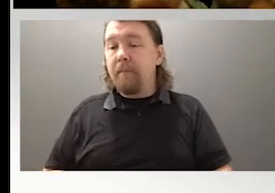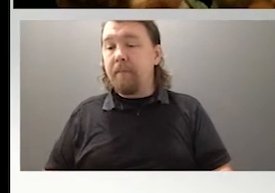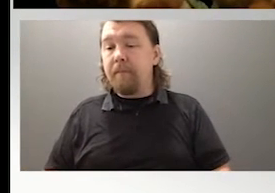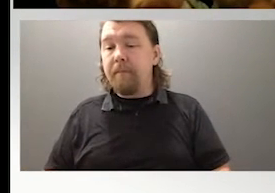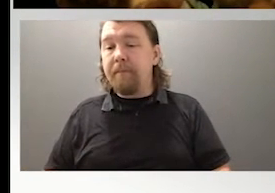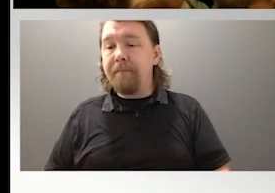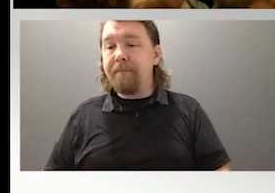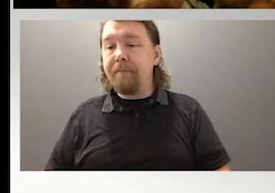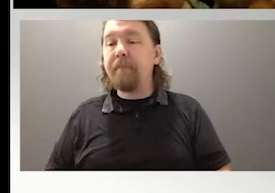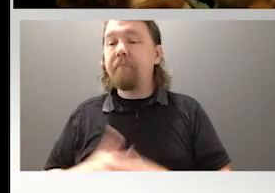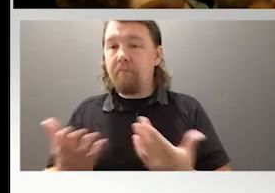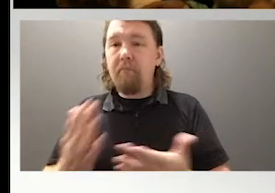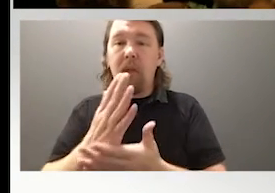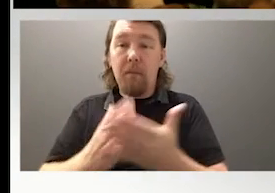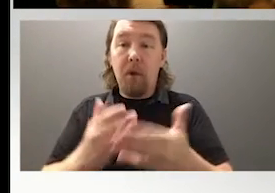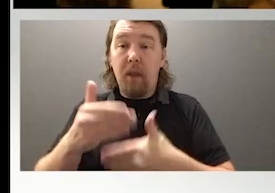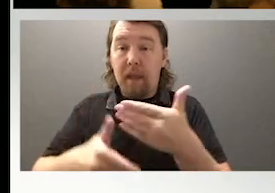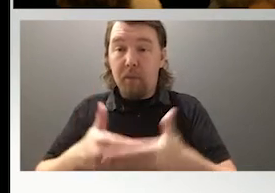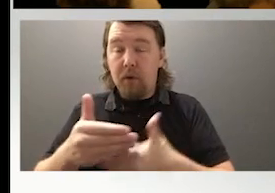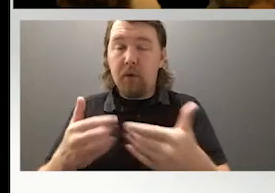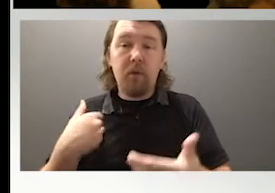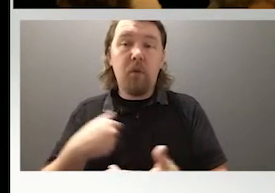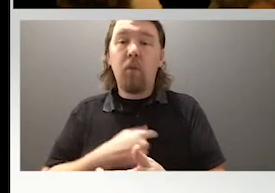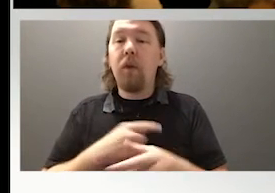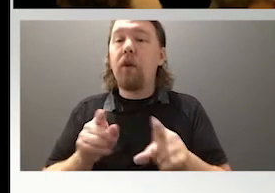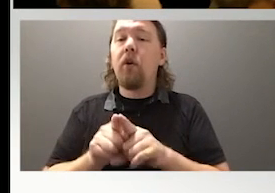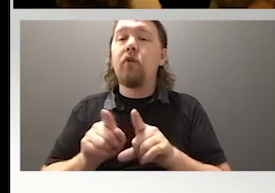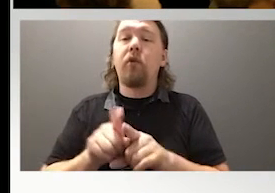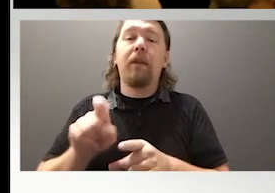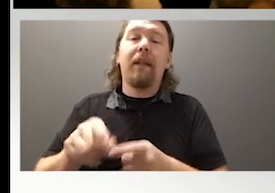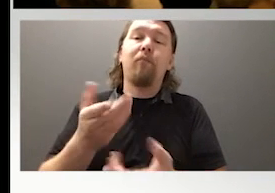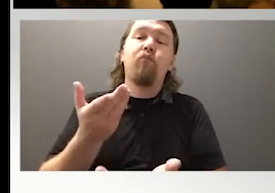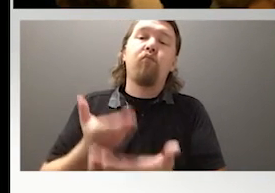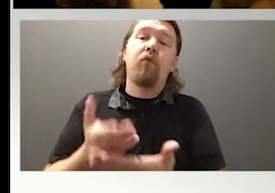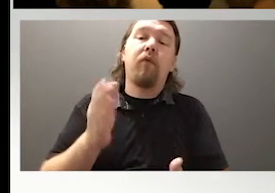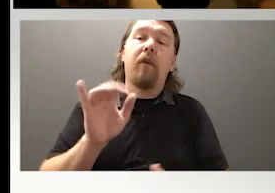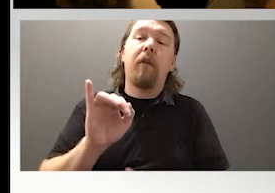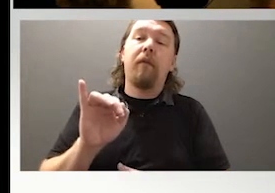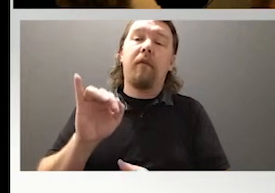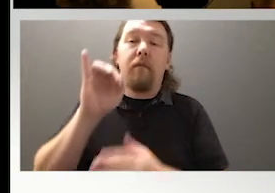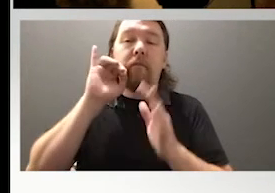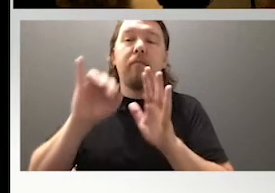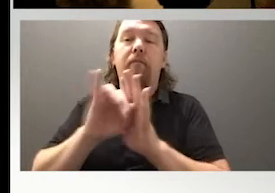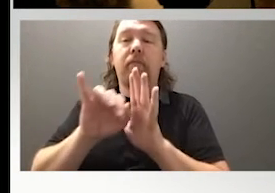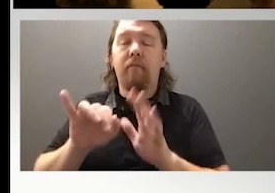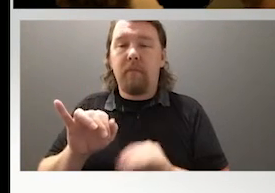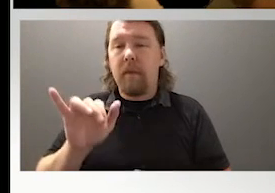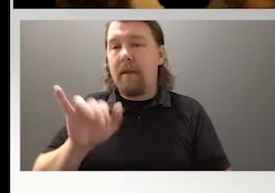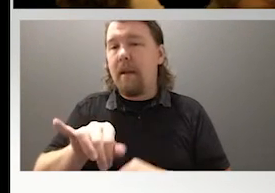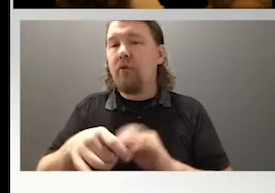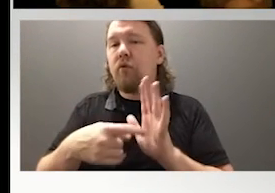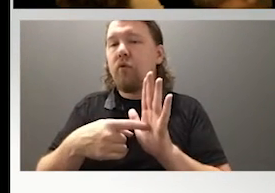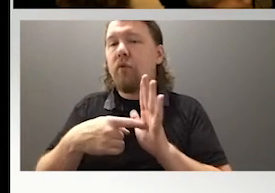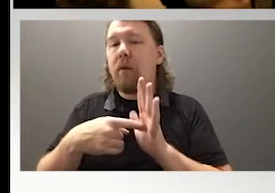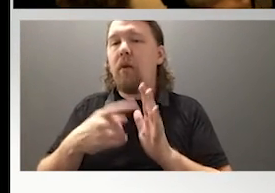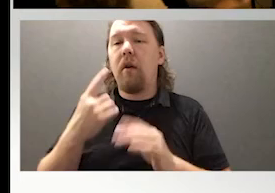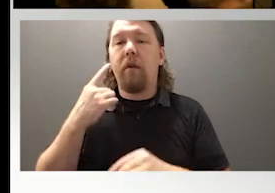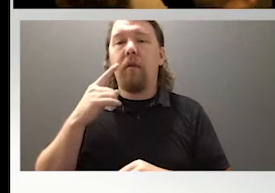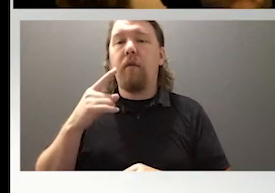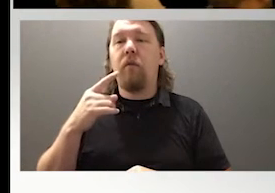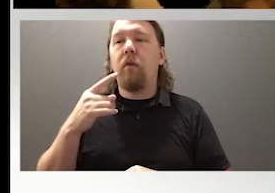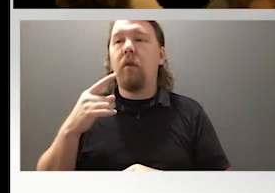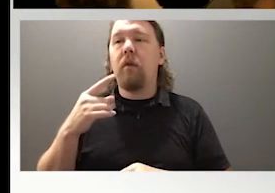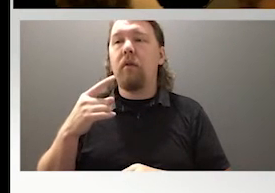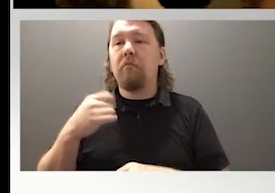So, as part of the process, we will also need proof of identity, and that's required in